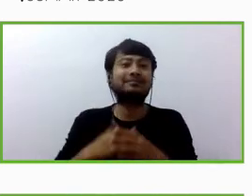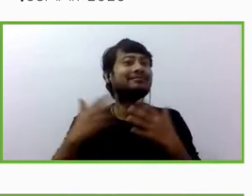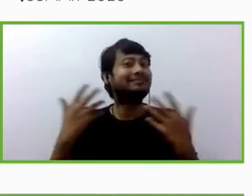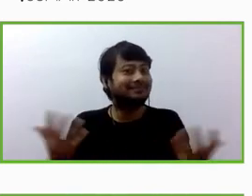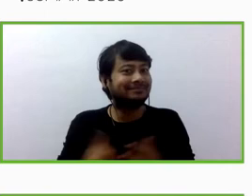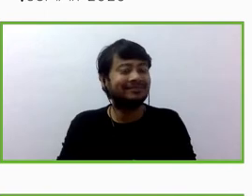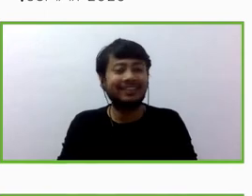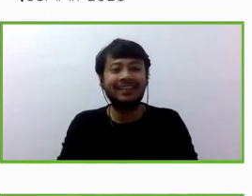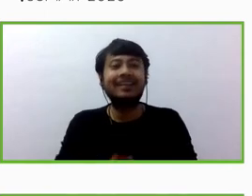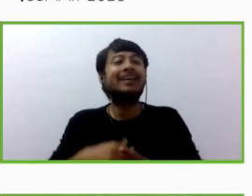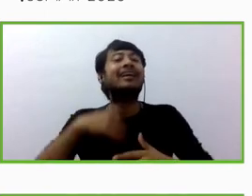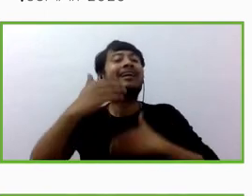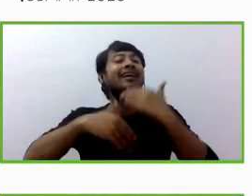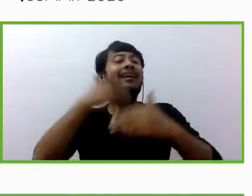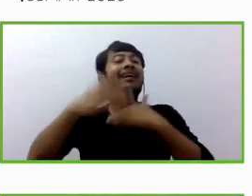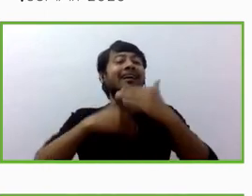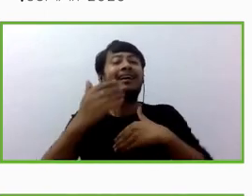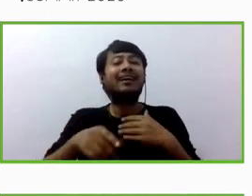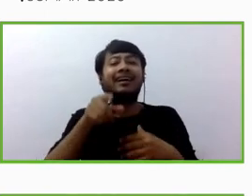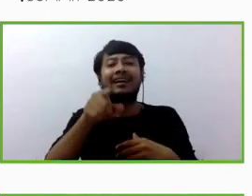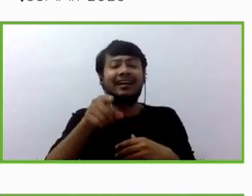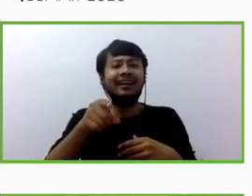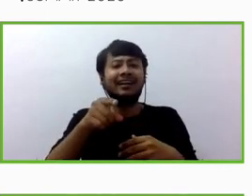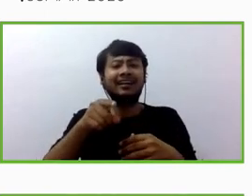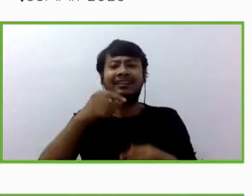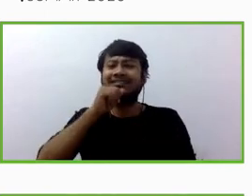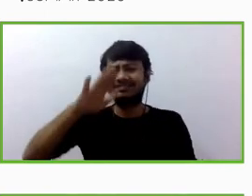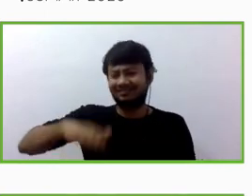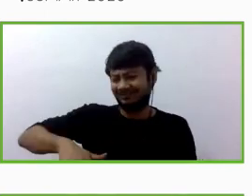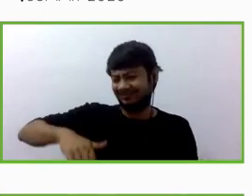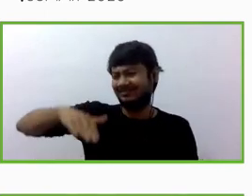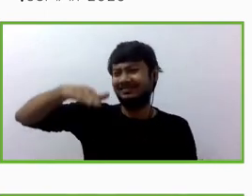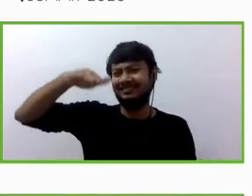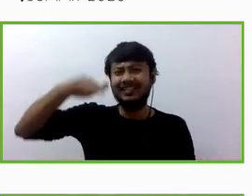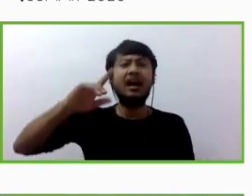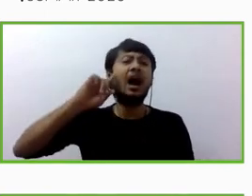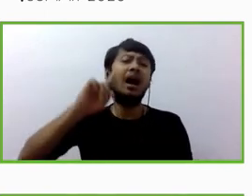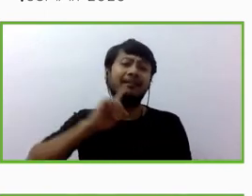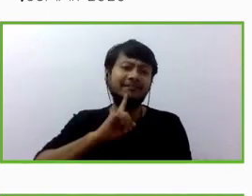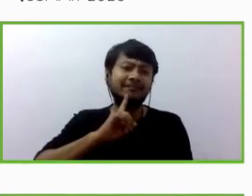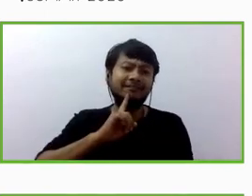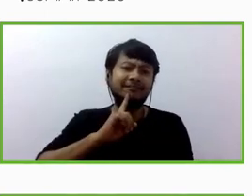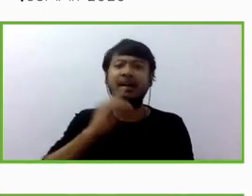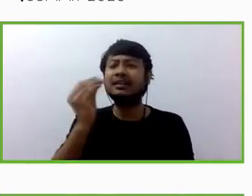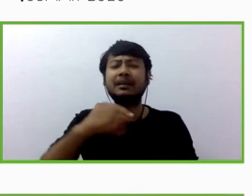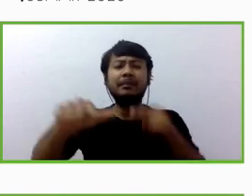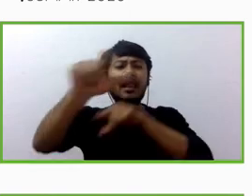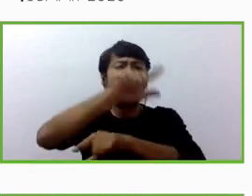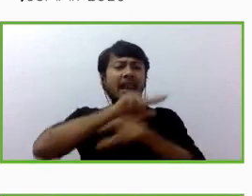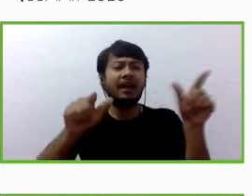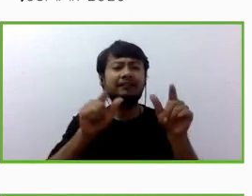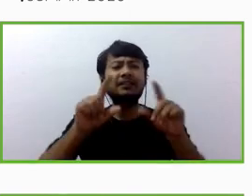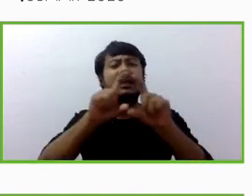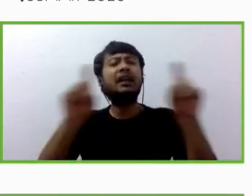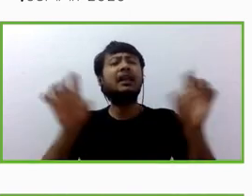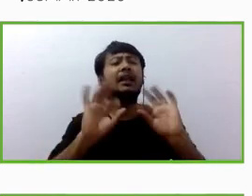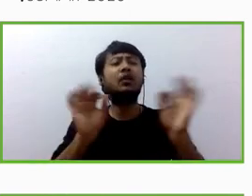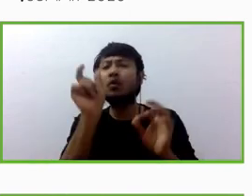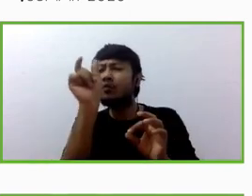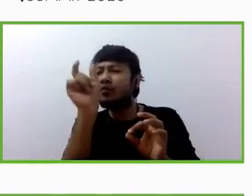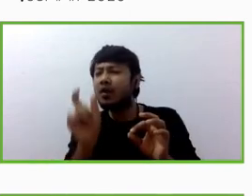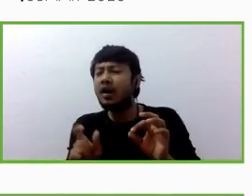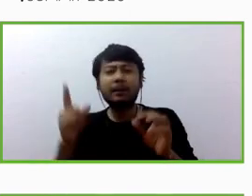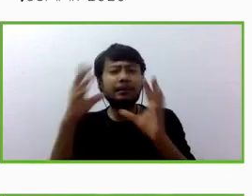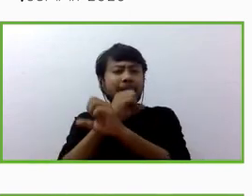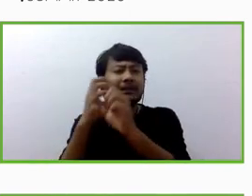she had been deaf all those years, that there were words that she hadn't heard that she should hear to know how they were pronounced. So